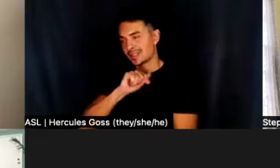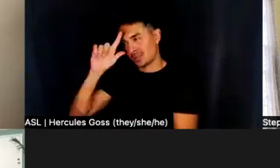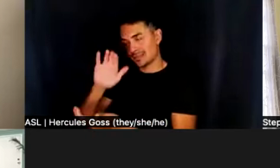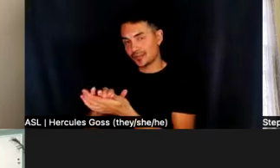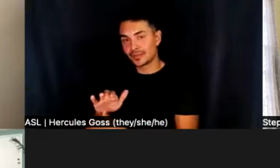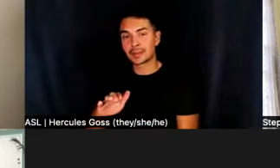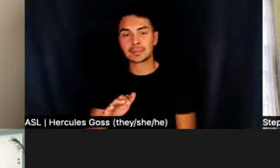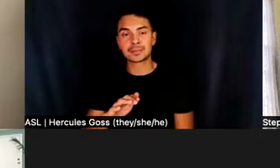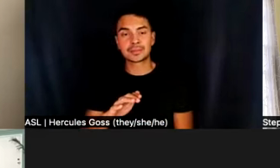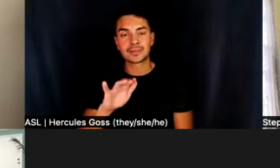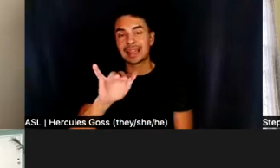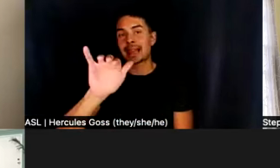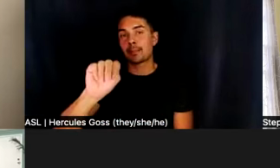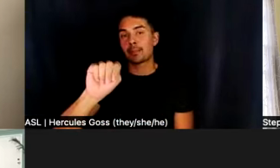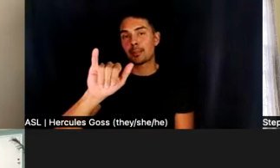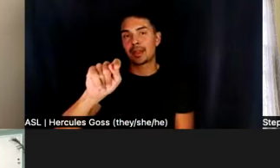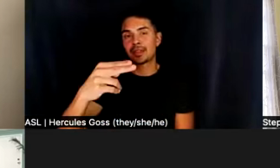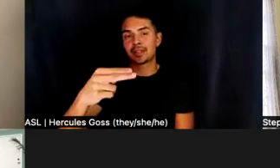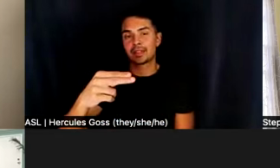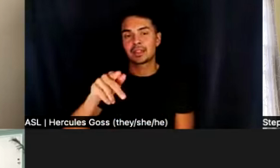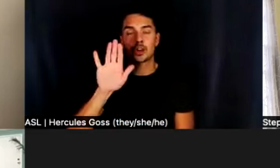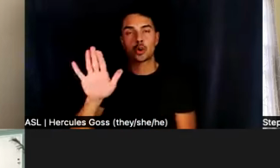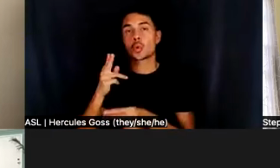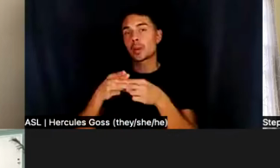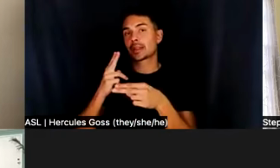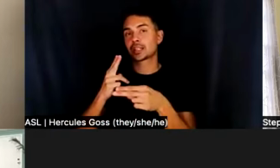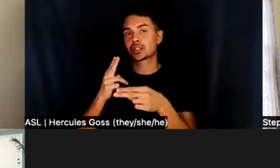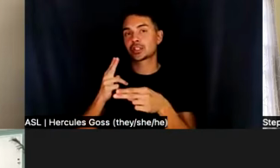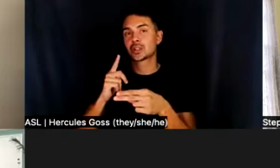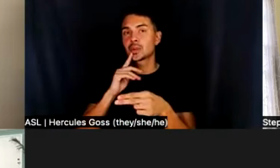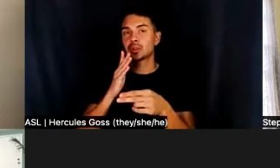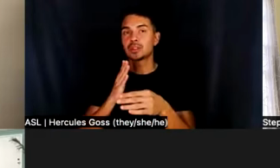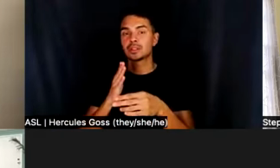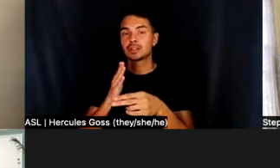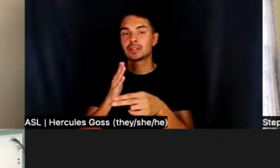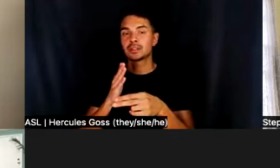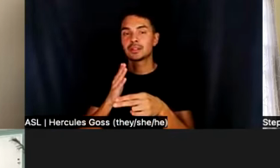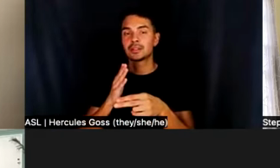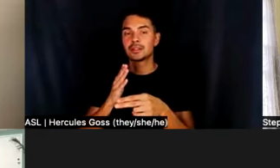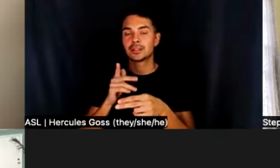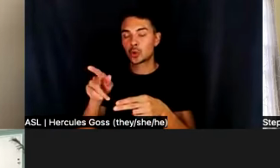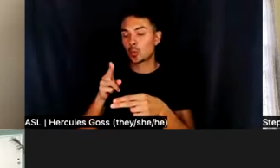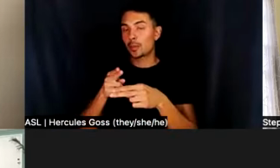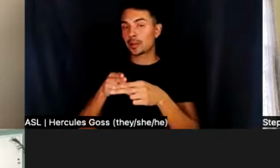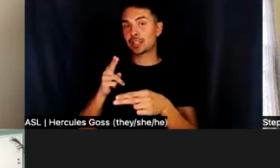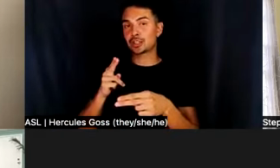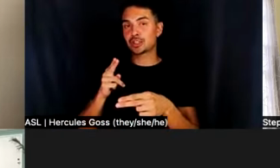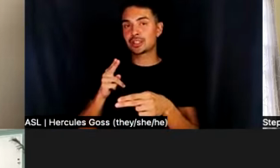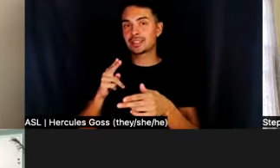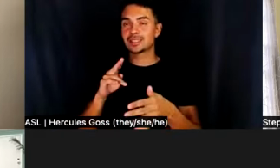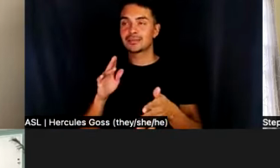that it had, you know, of her reputation was overseeing the violence that had occurred.